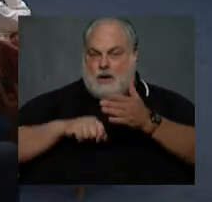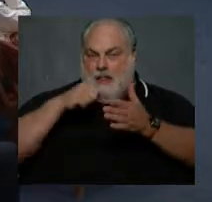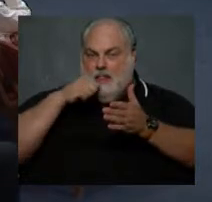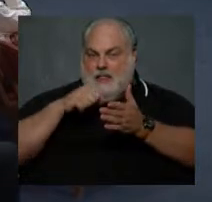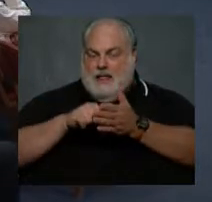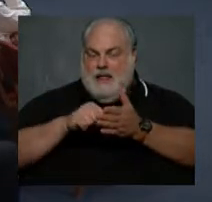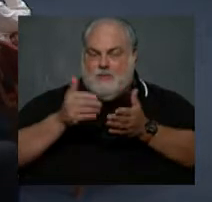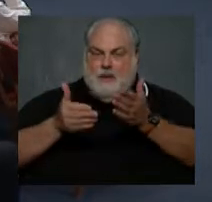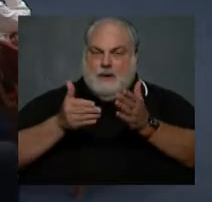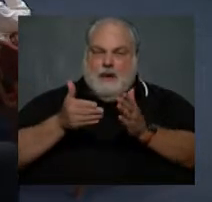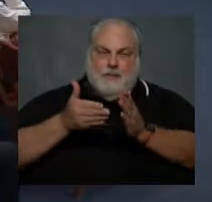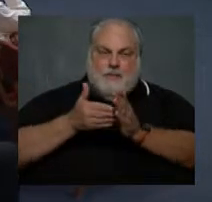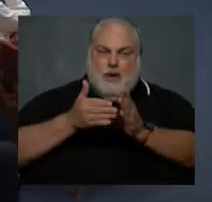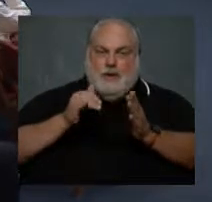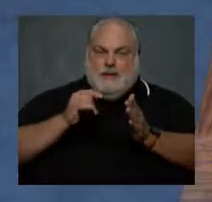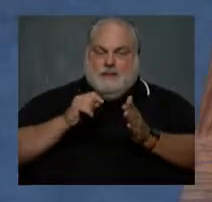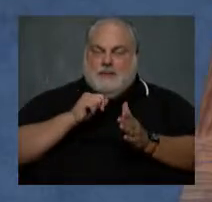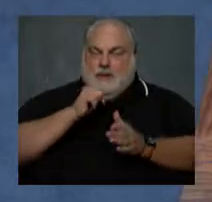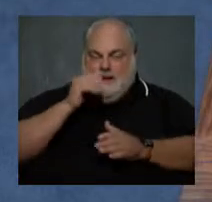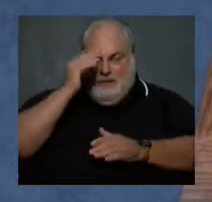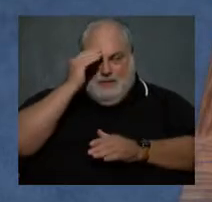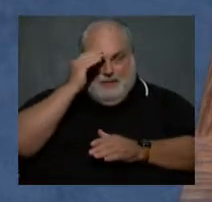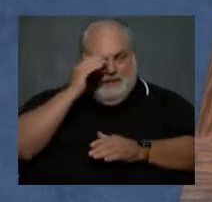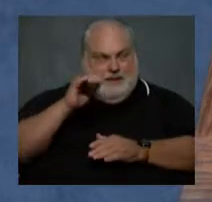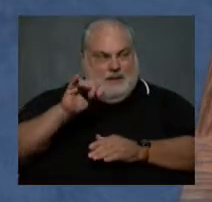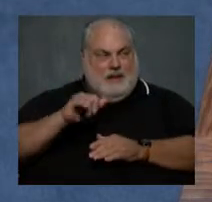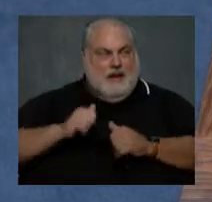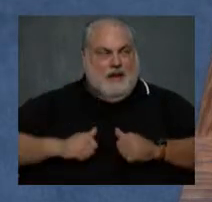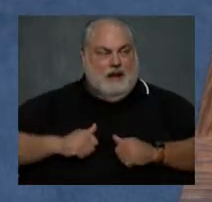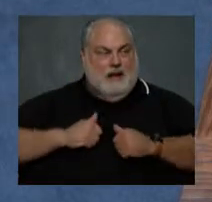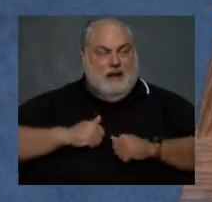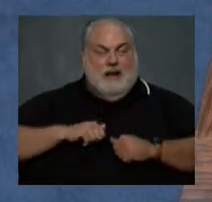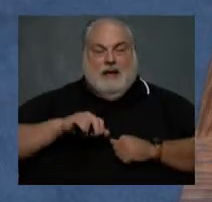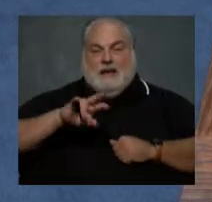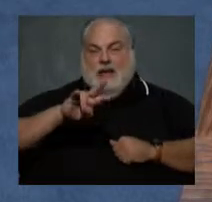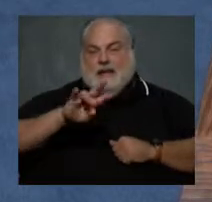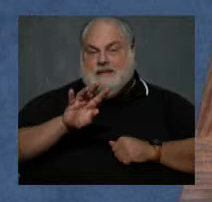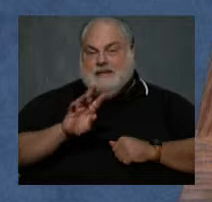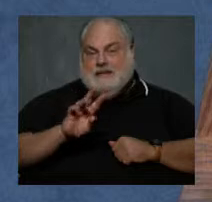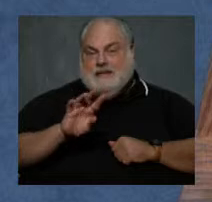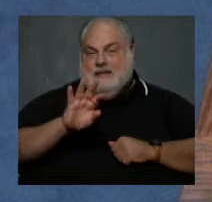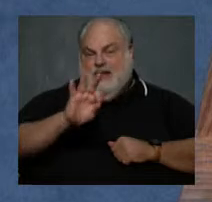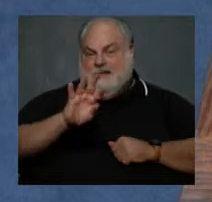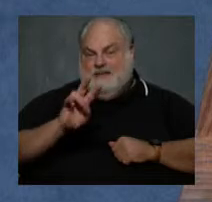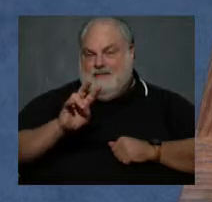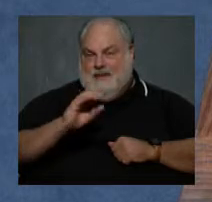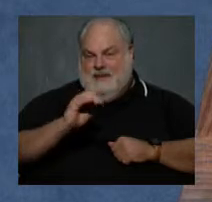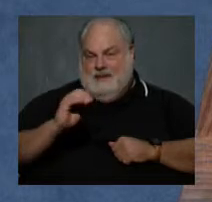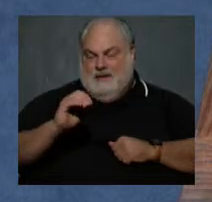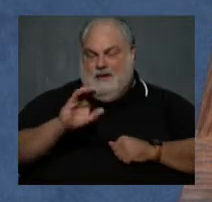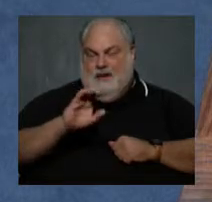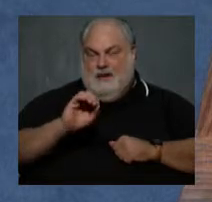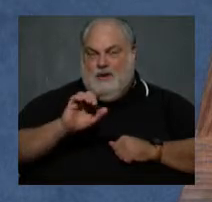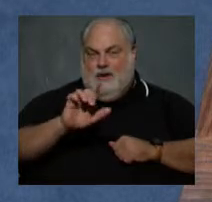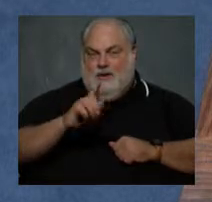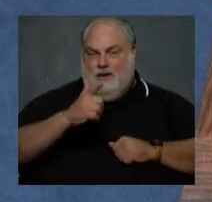person who opposes it, but I wasn't aware of that. But I live at 9700 Colonel Glenn Road,